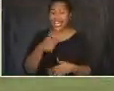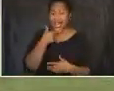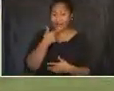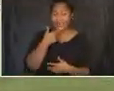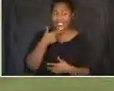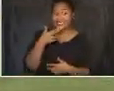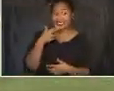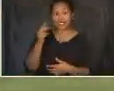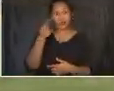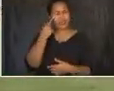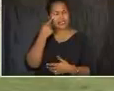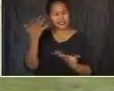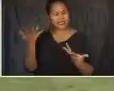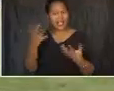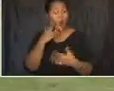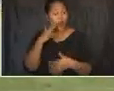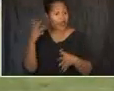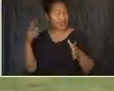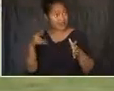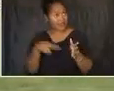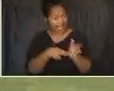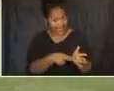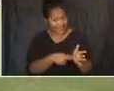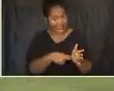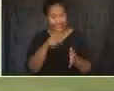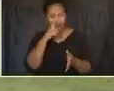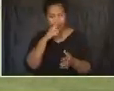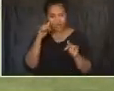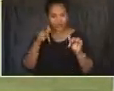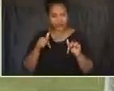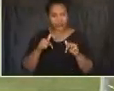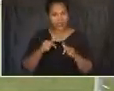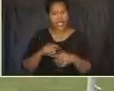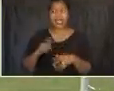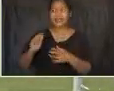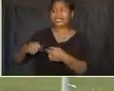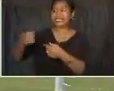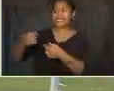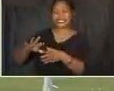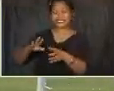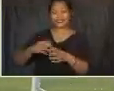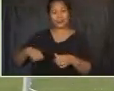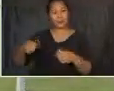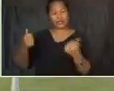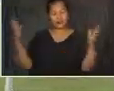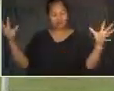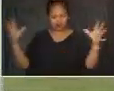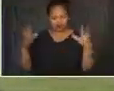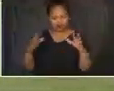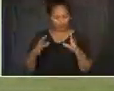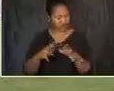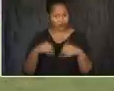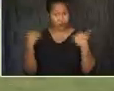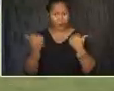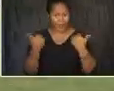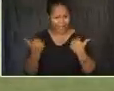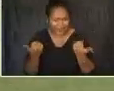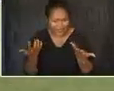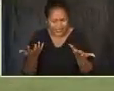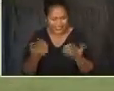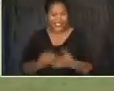see Nandi and the nearing areas here in numbers and in the significant